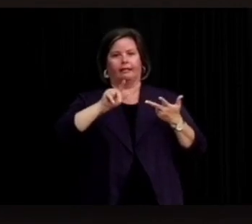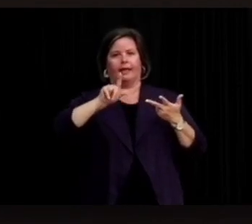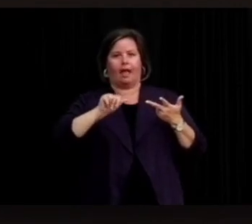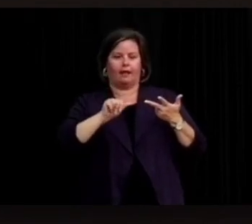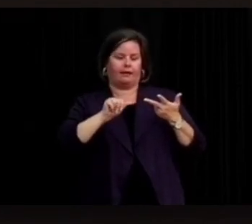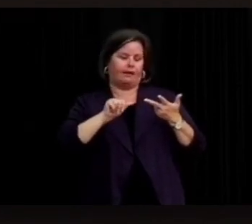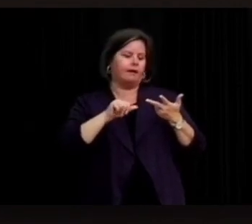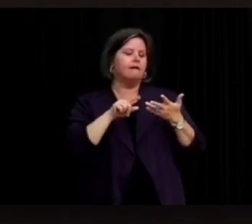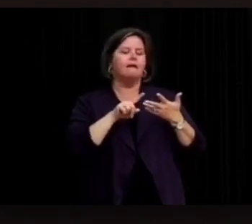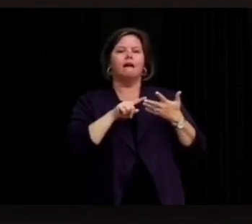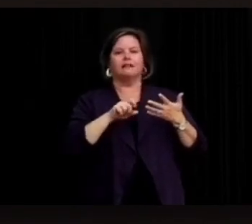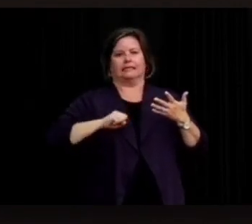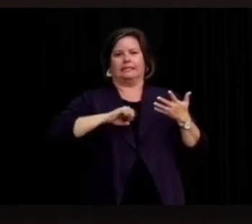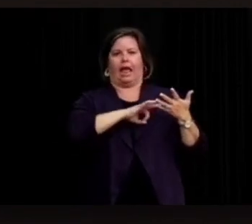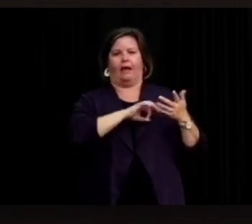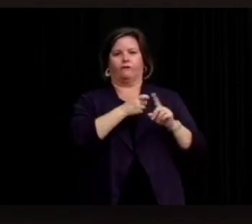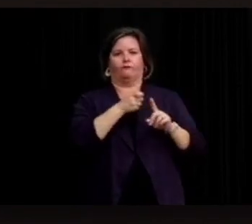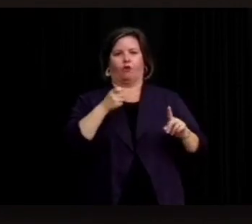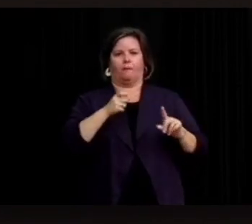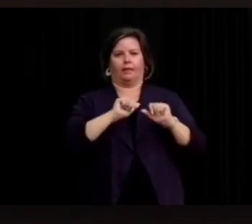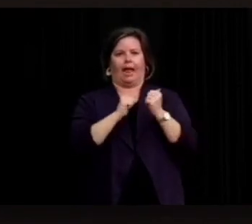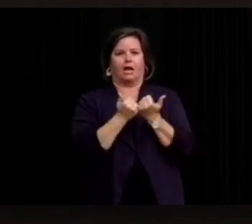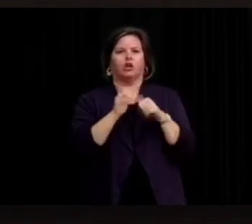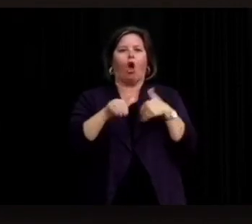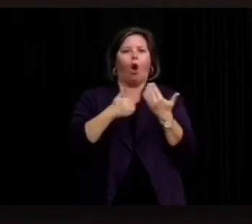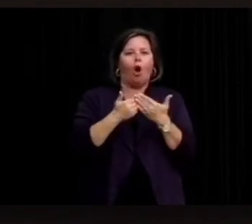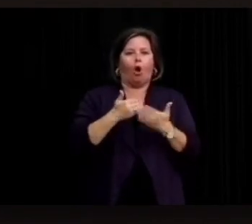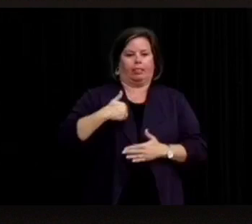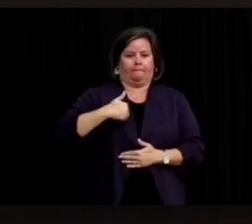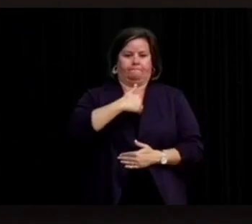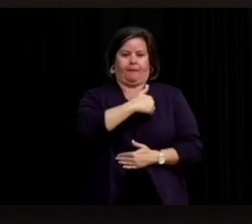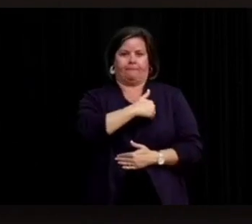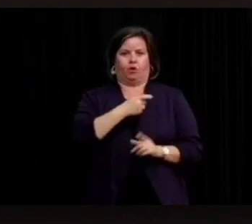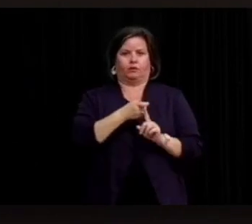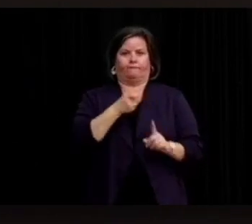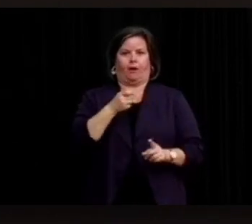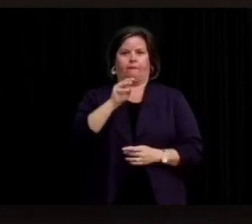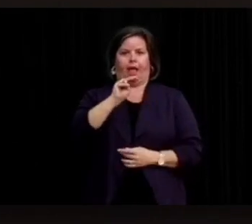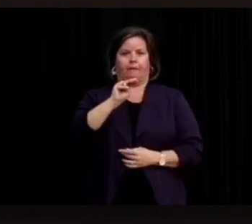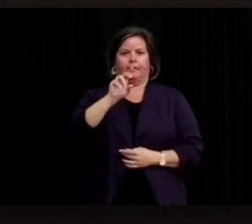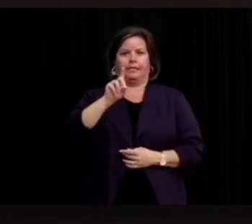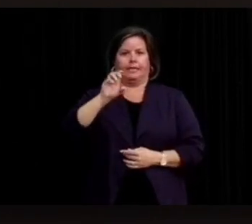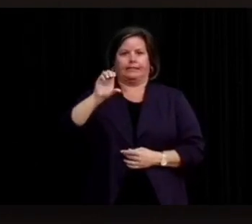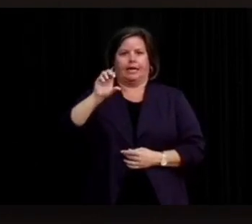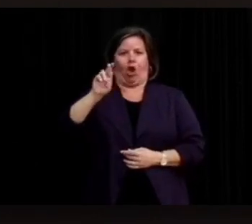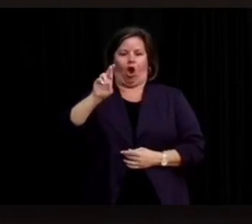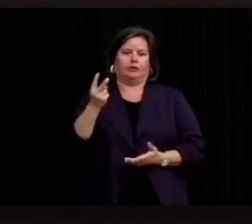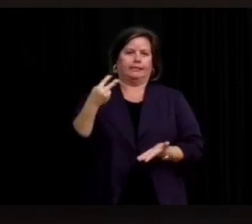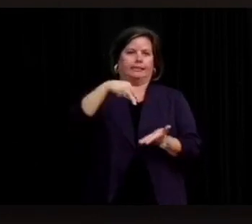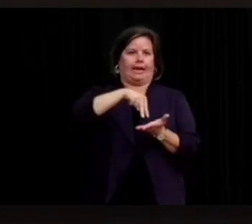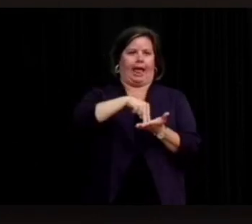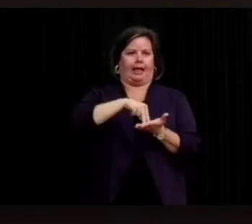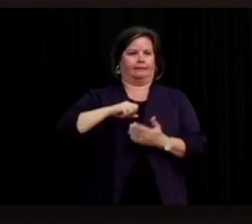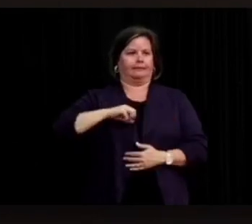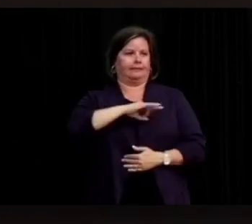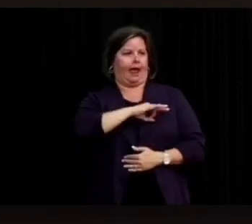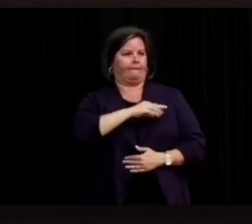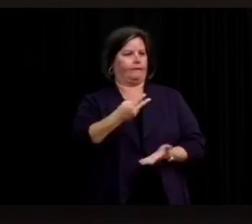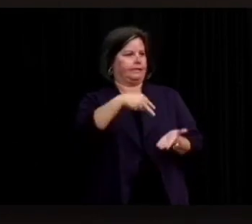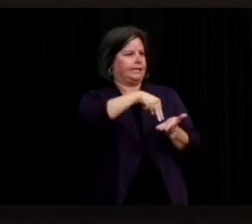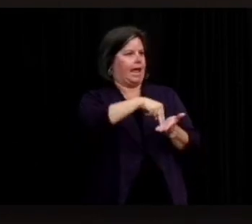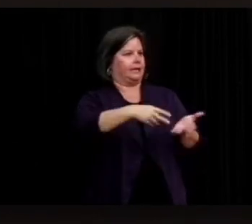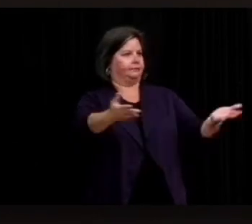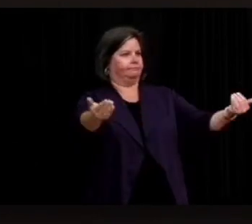of the agency. I'd like all the members of the staff of the Michigan Department of Civil Rights to stand and be recognized right now, please.